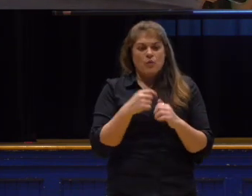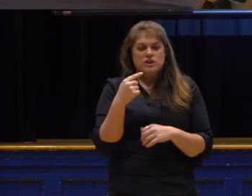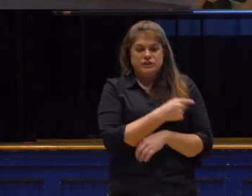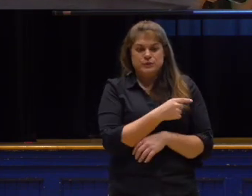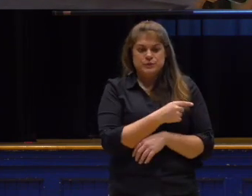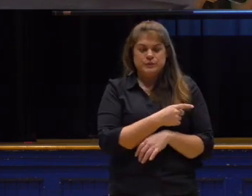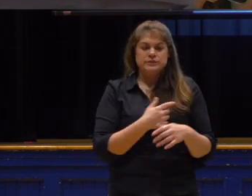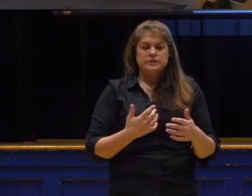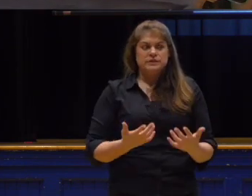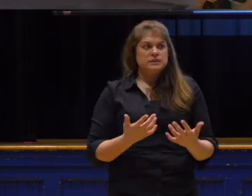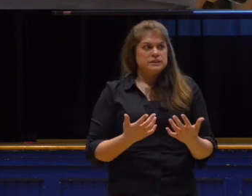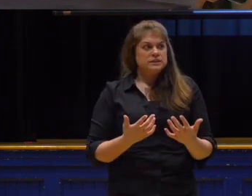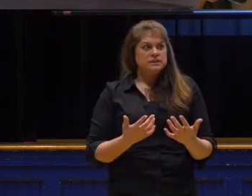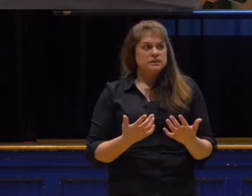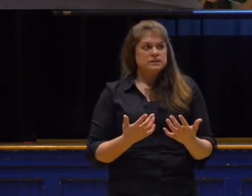be